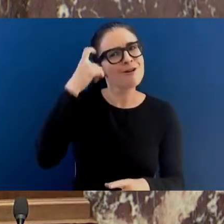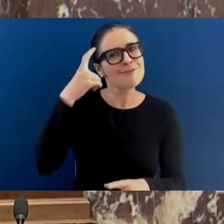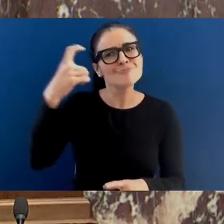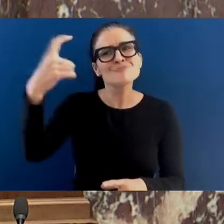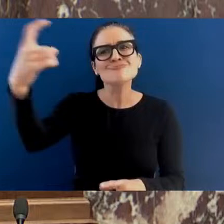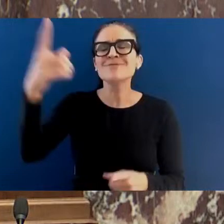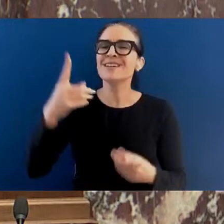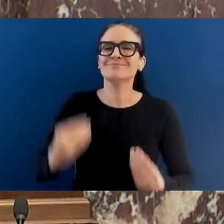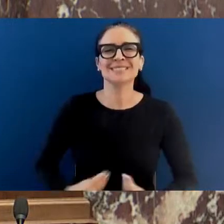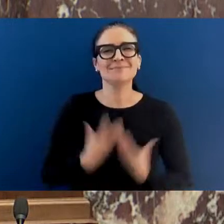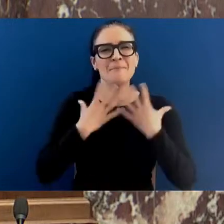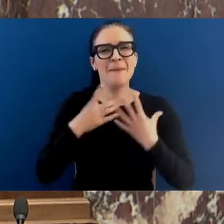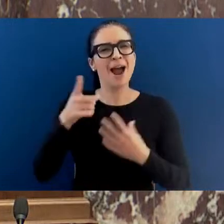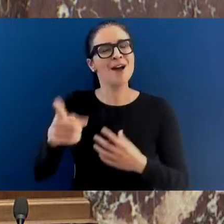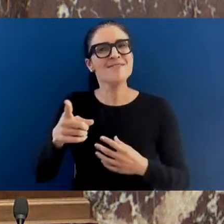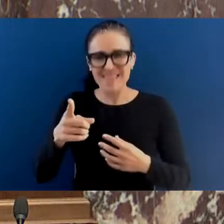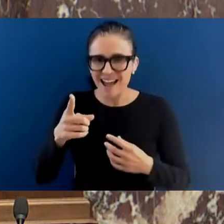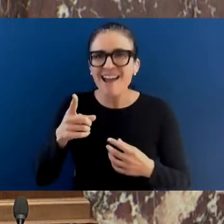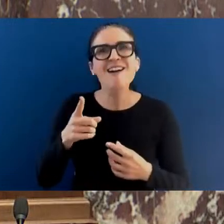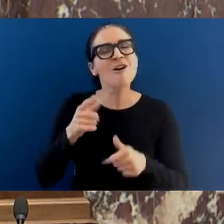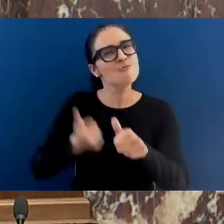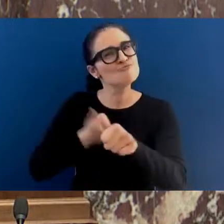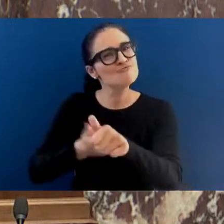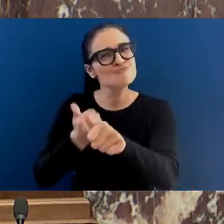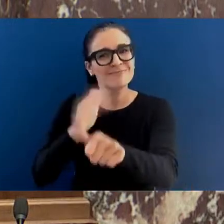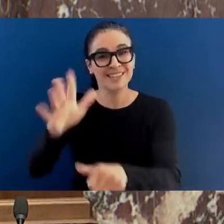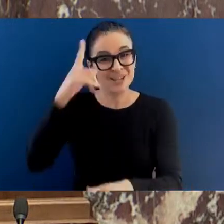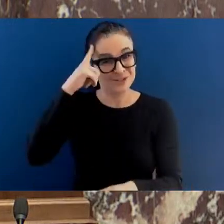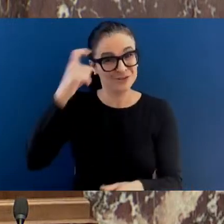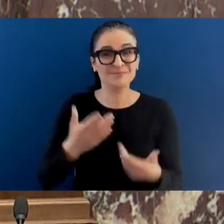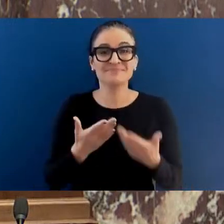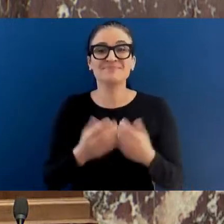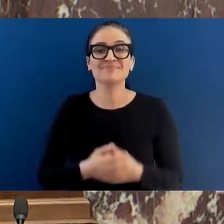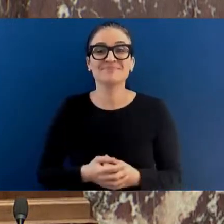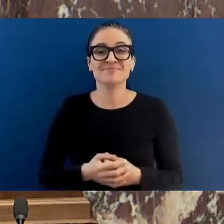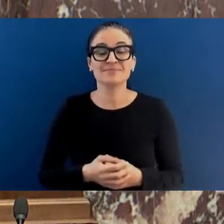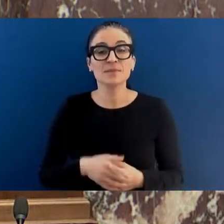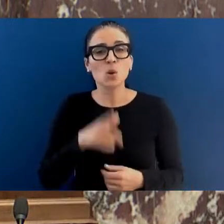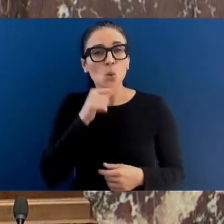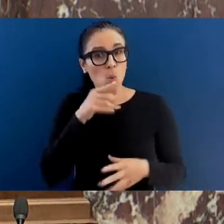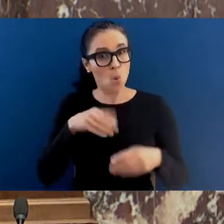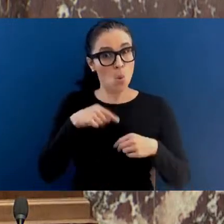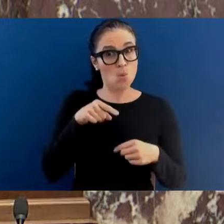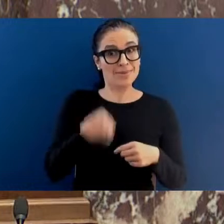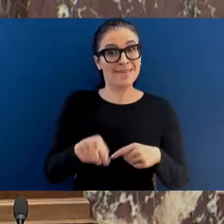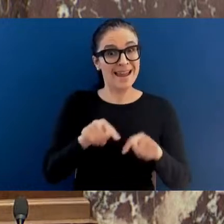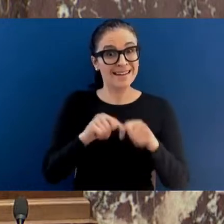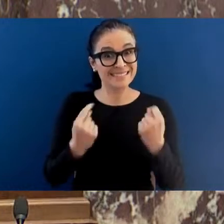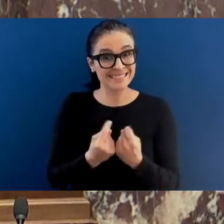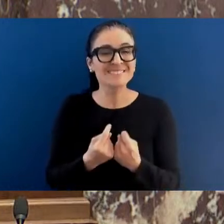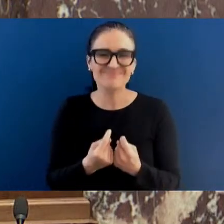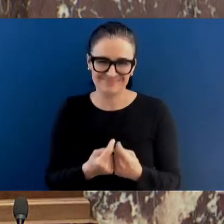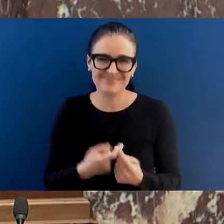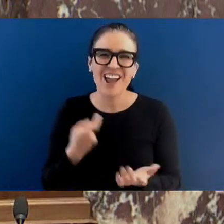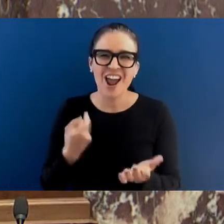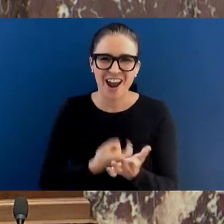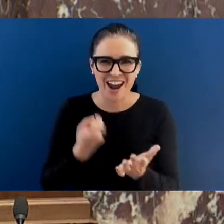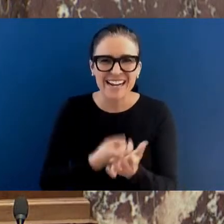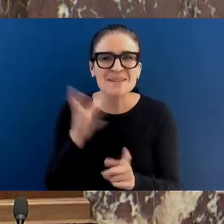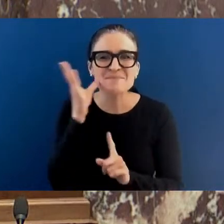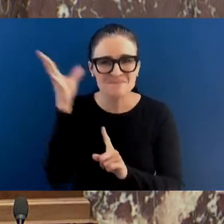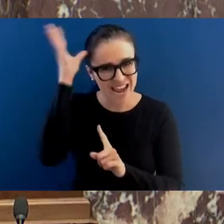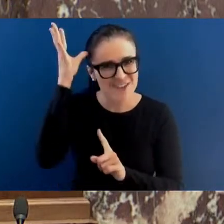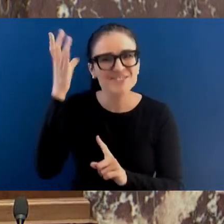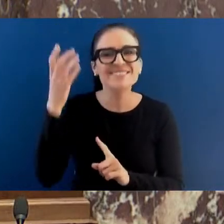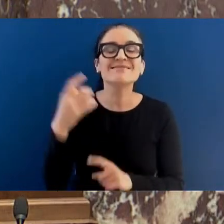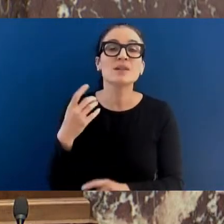fosters for our locals. The team is owned by longtime hockey parent, coach, and hockey fan Tracy Merrow, and the coach